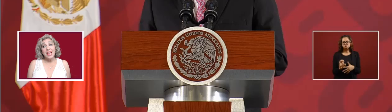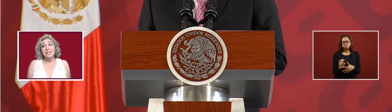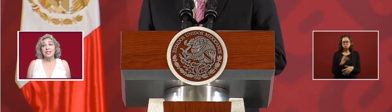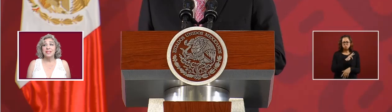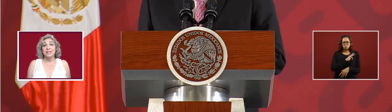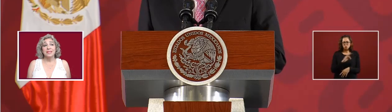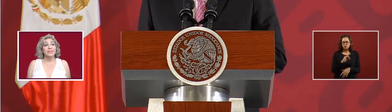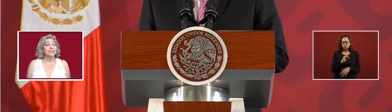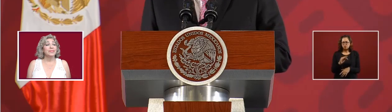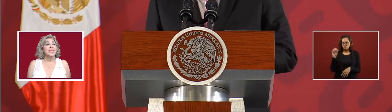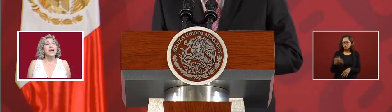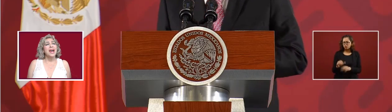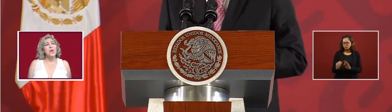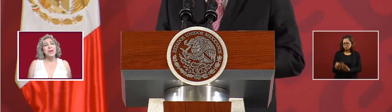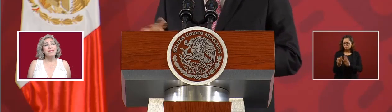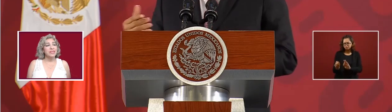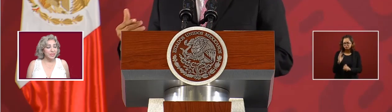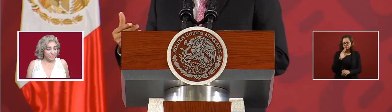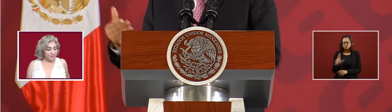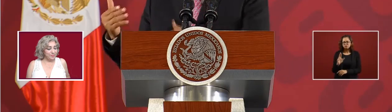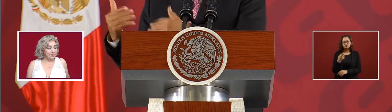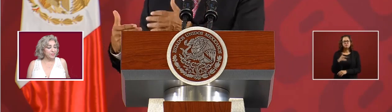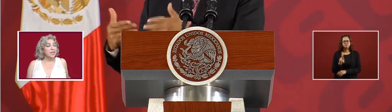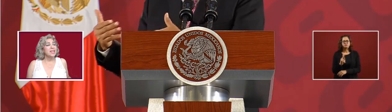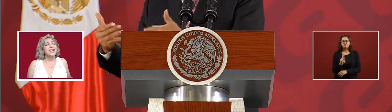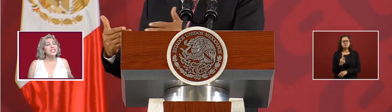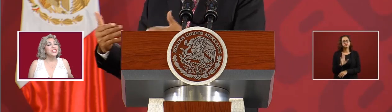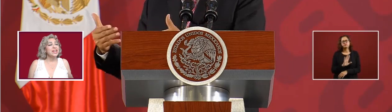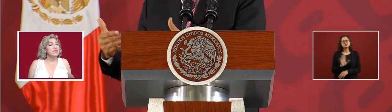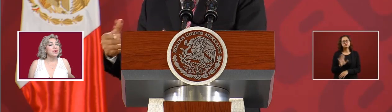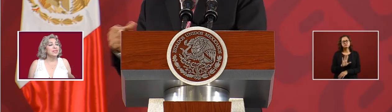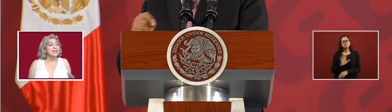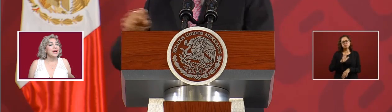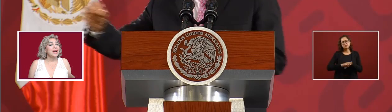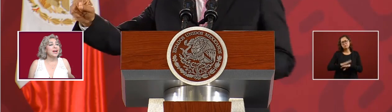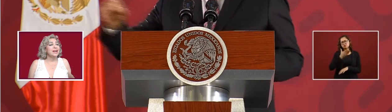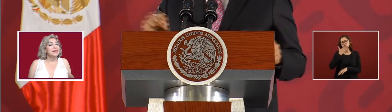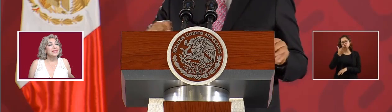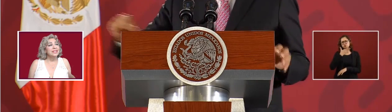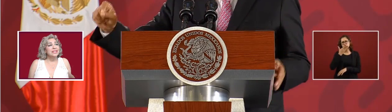yes. However, in general,